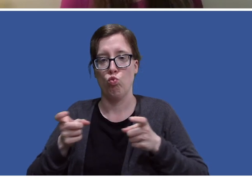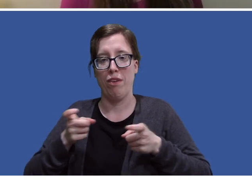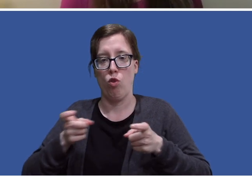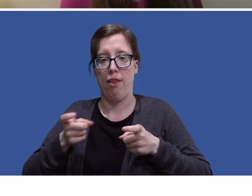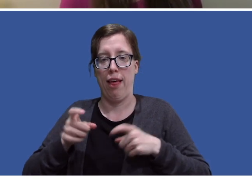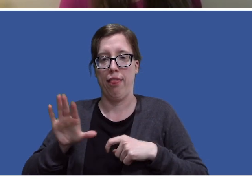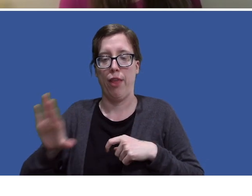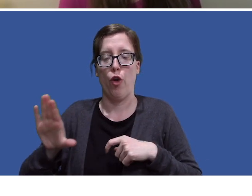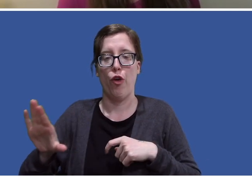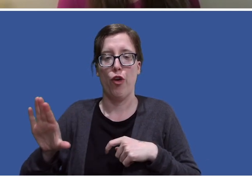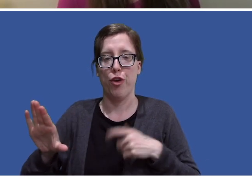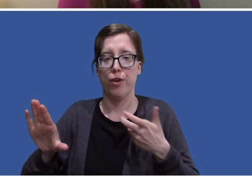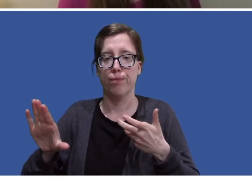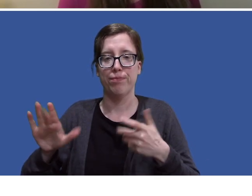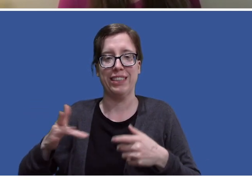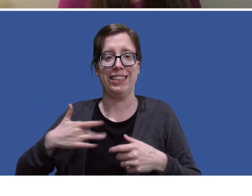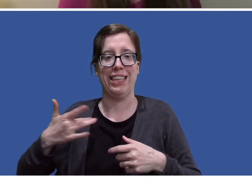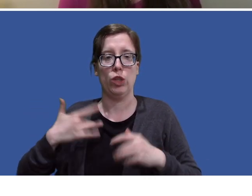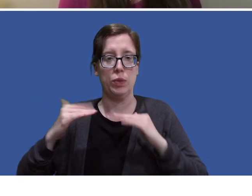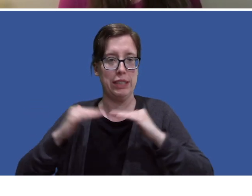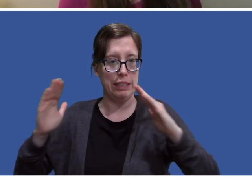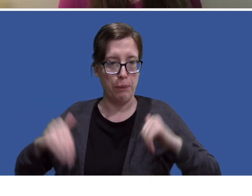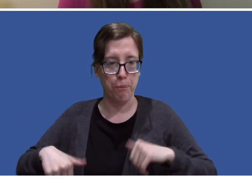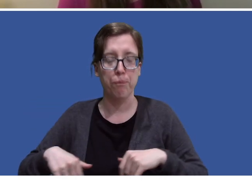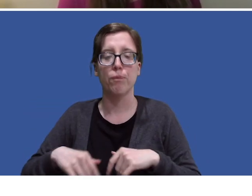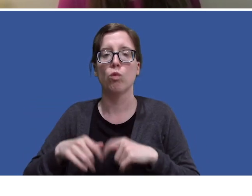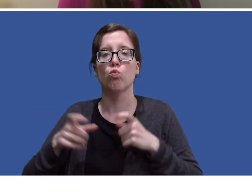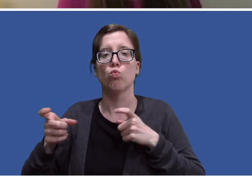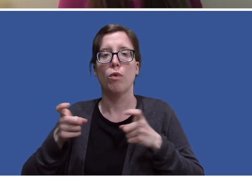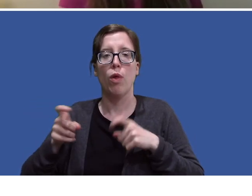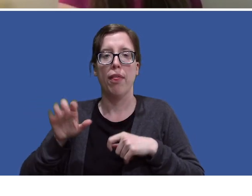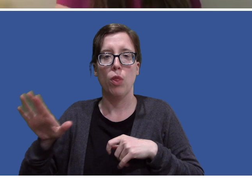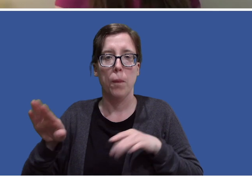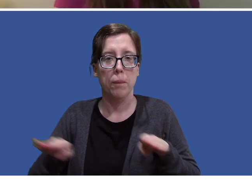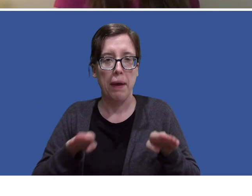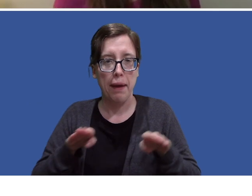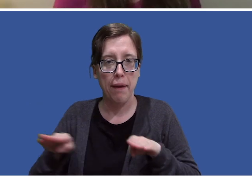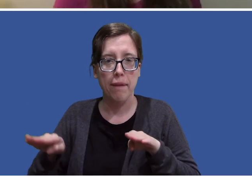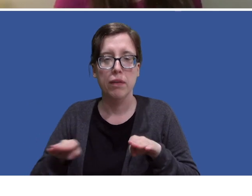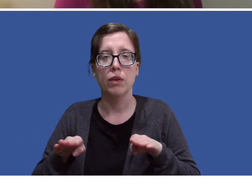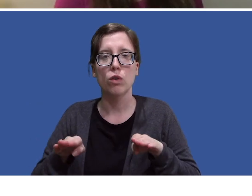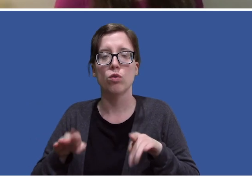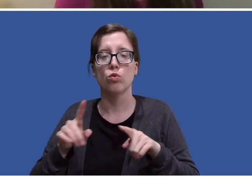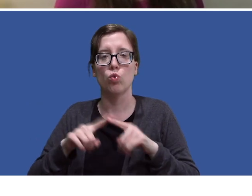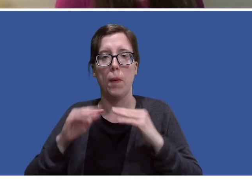their behavior to then kind of maintain that ready to learn mindset.